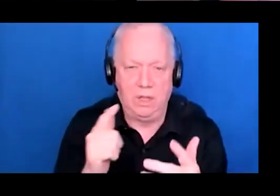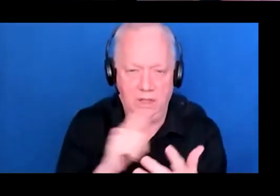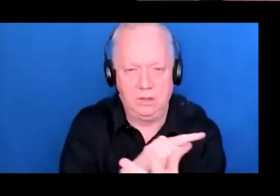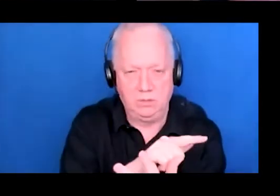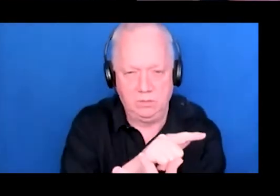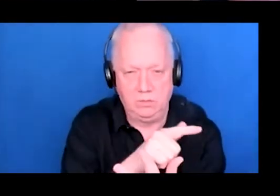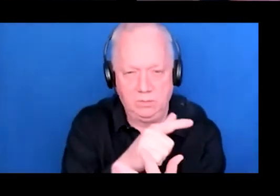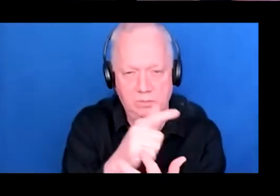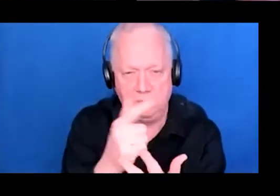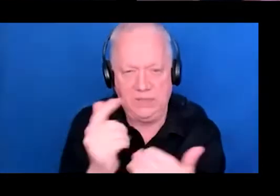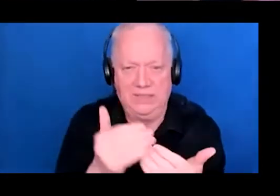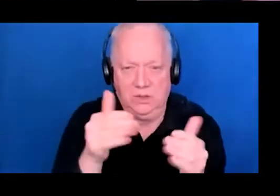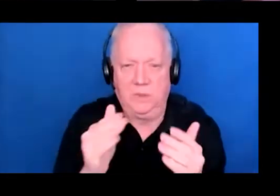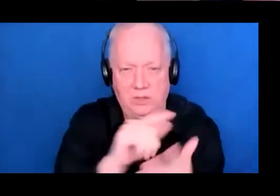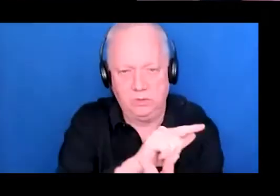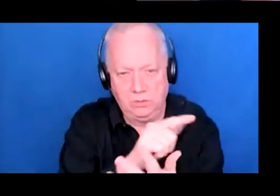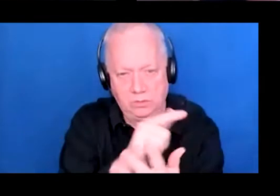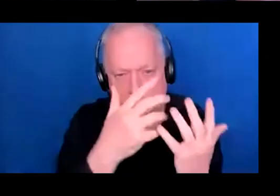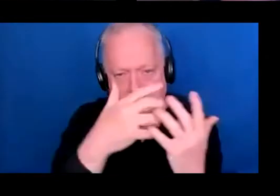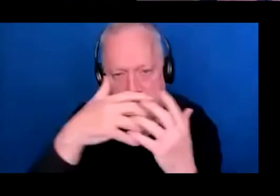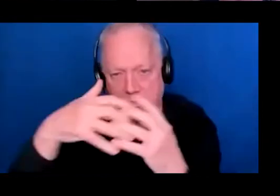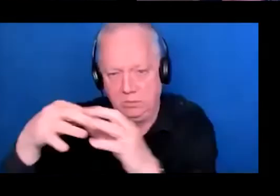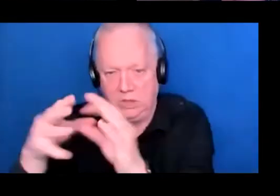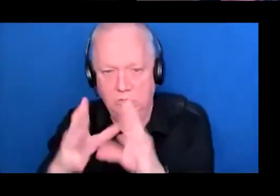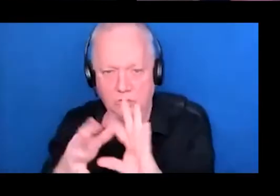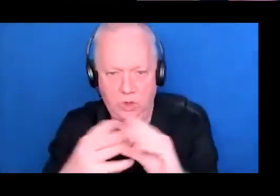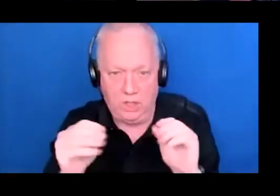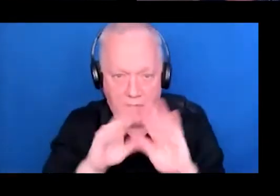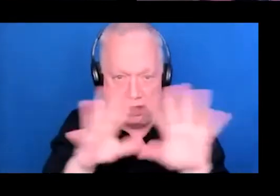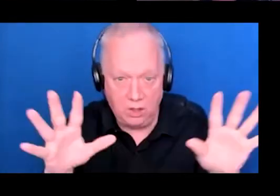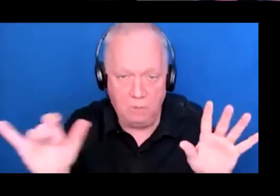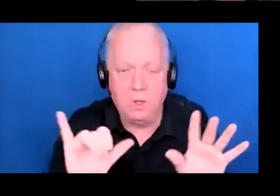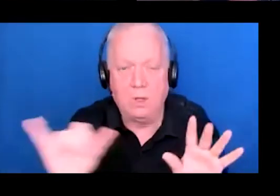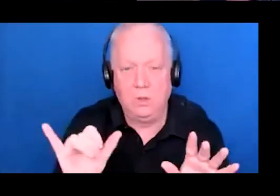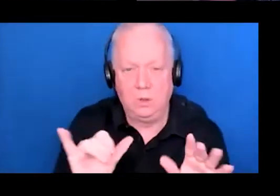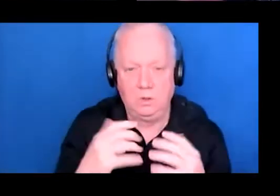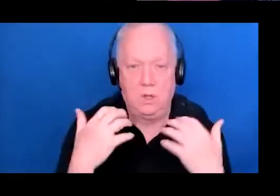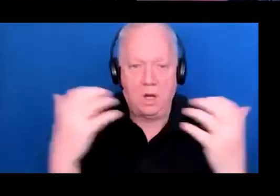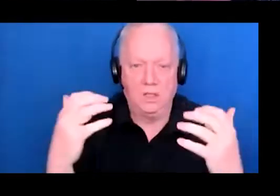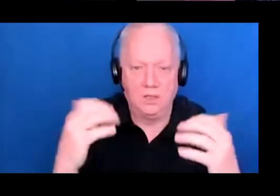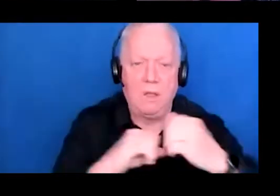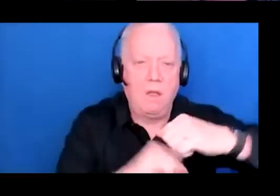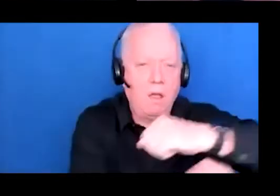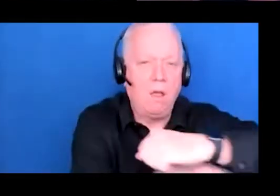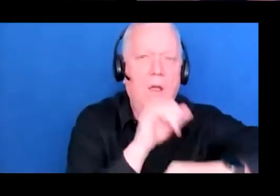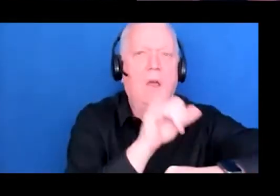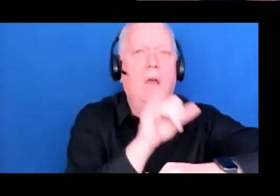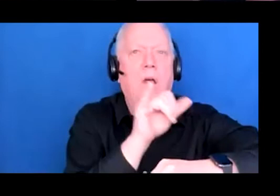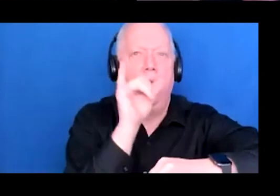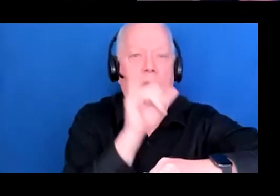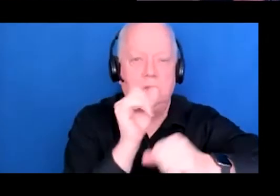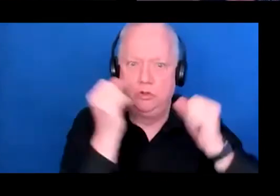the easiest way to tell Bill's story clearly, but also give the audience the fundamentals that they needed, because there's so